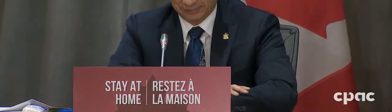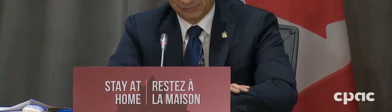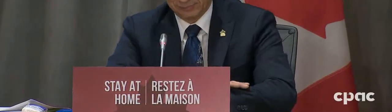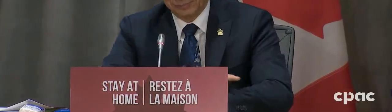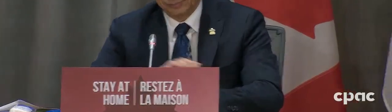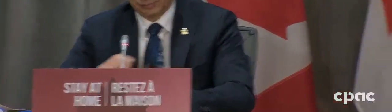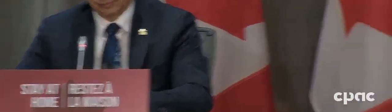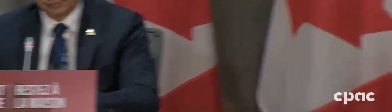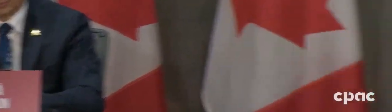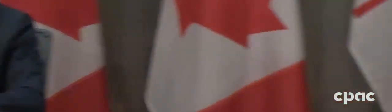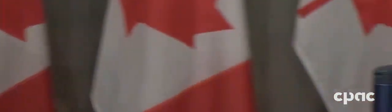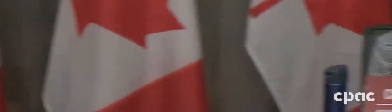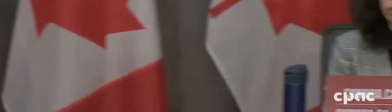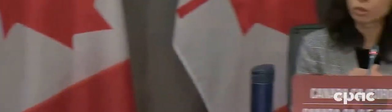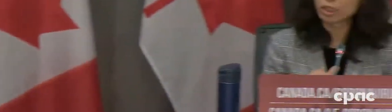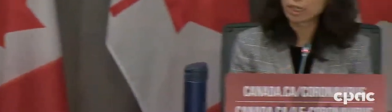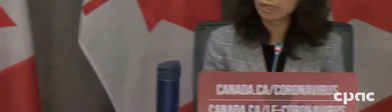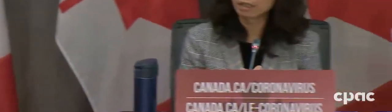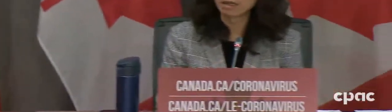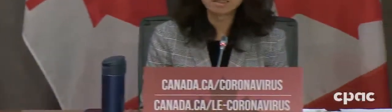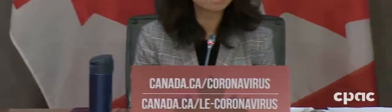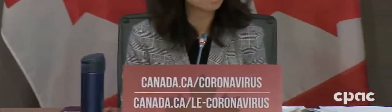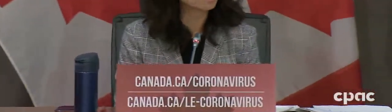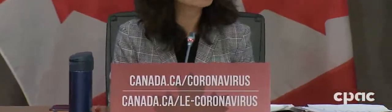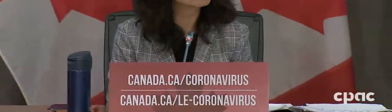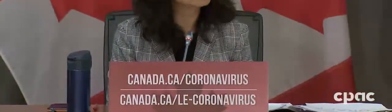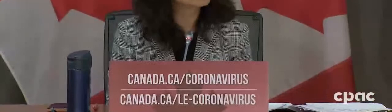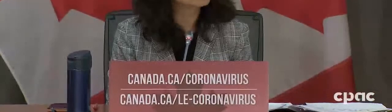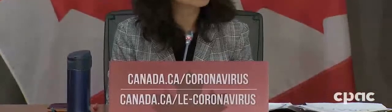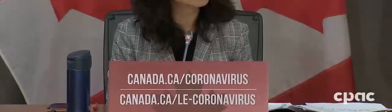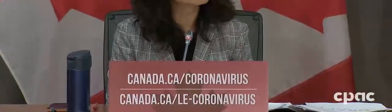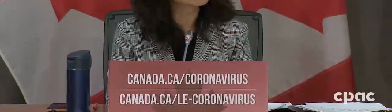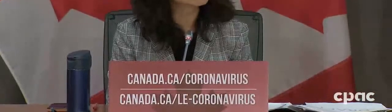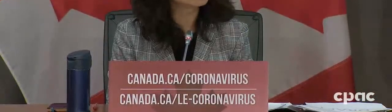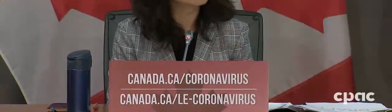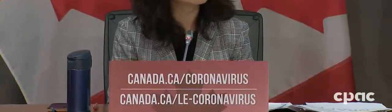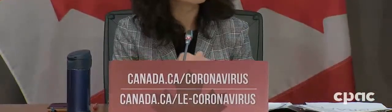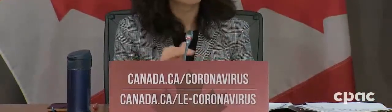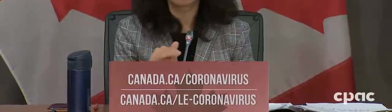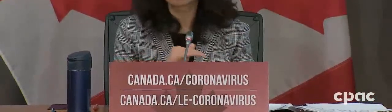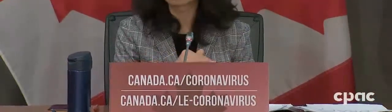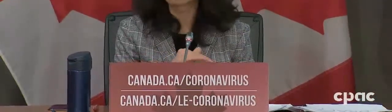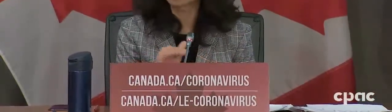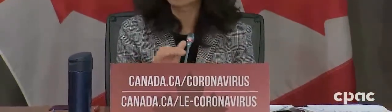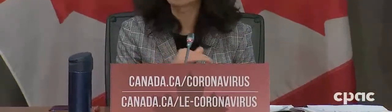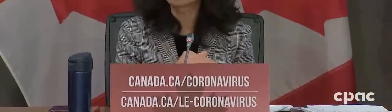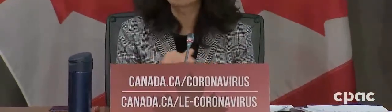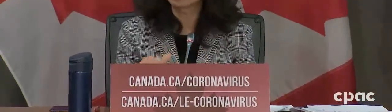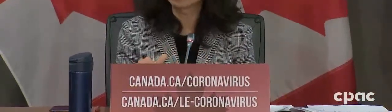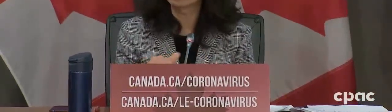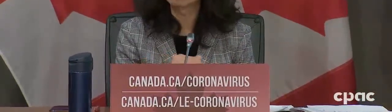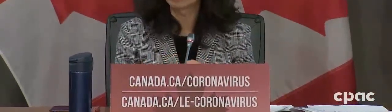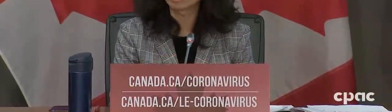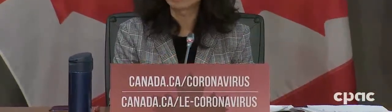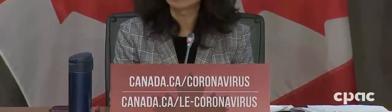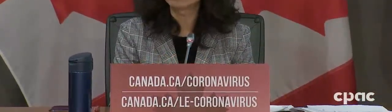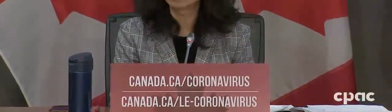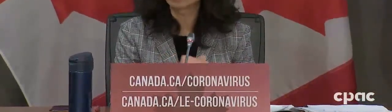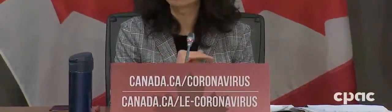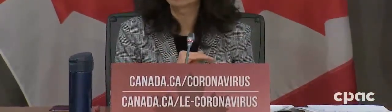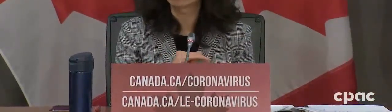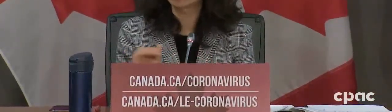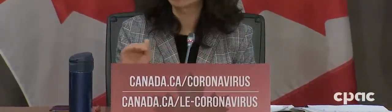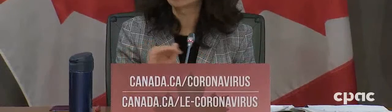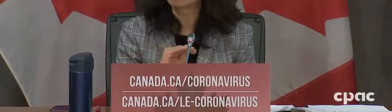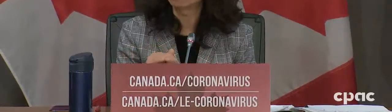l'épidémie. I just want to add on this slide that the Canada's line